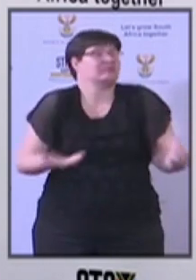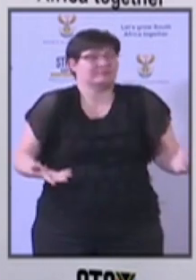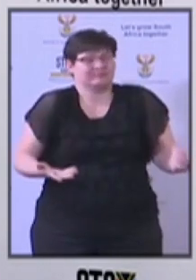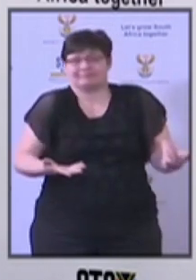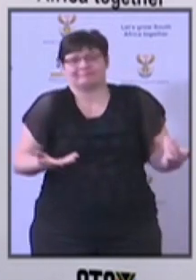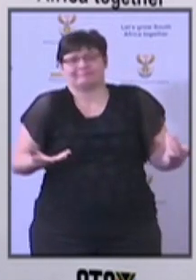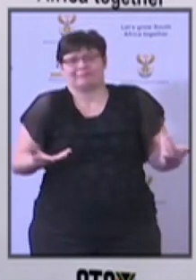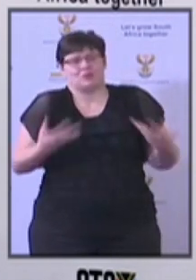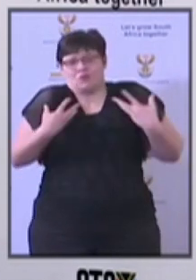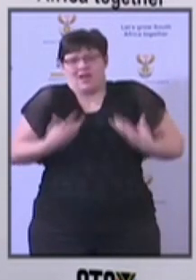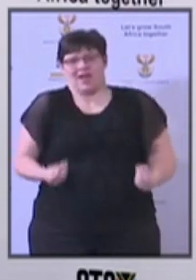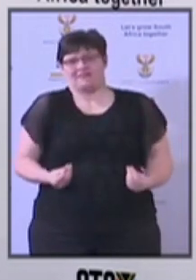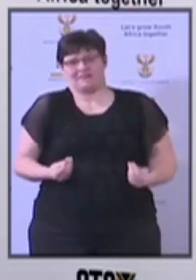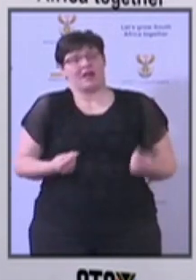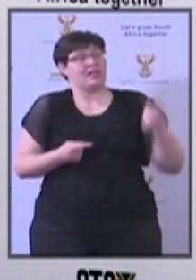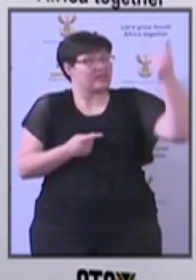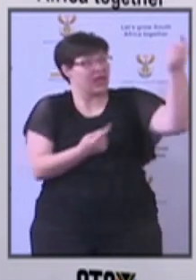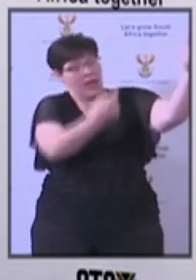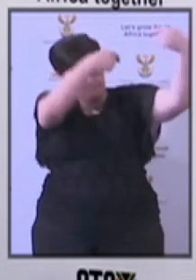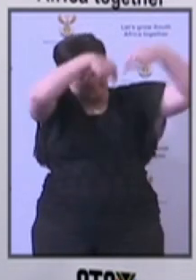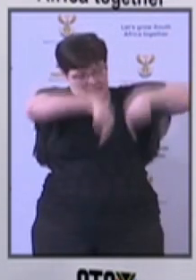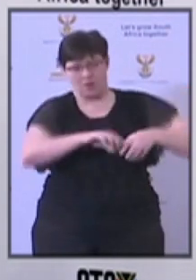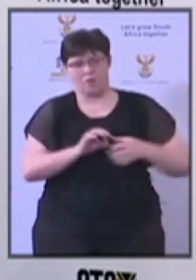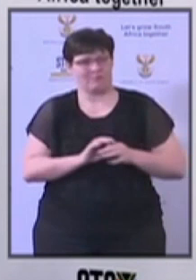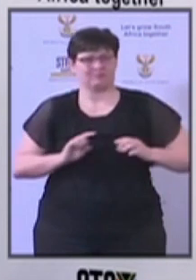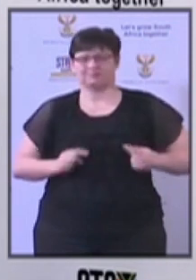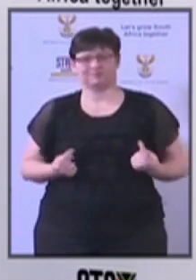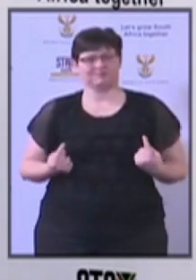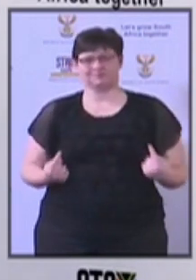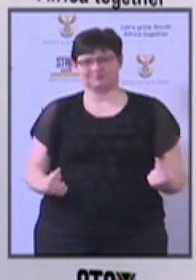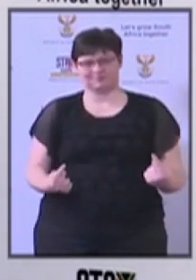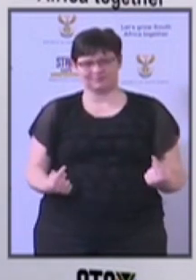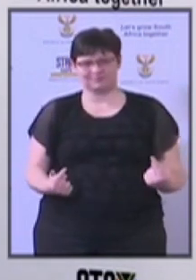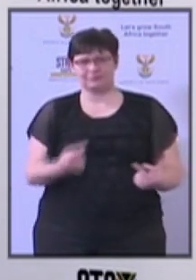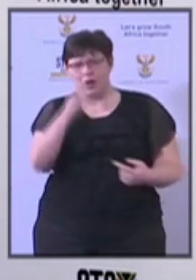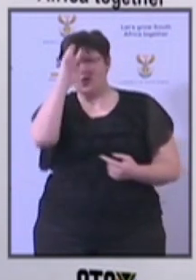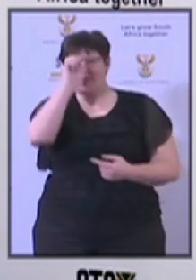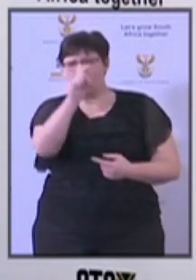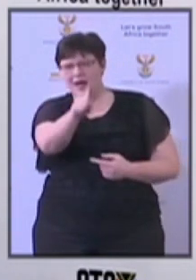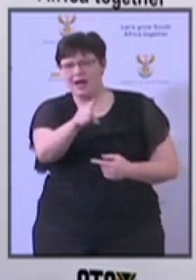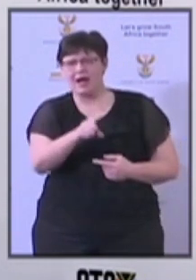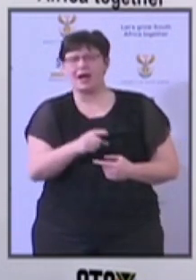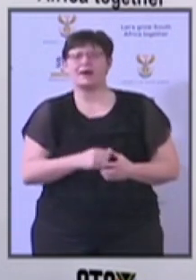abroad to come back home. You may remember